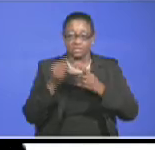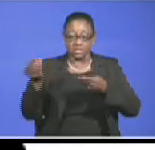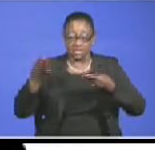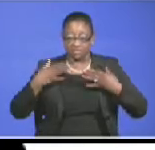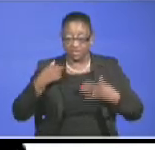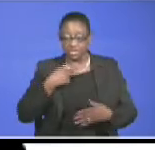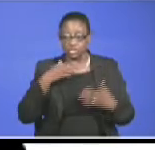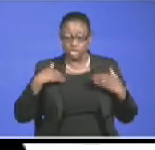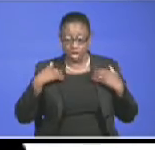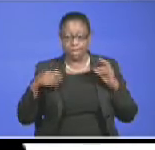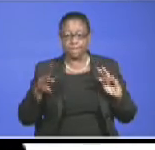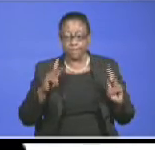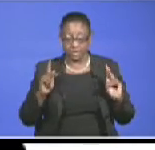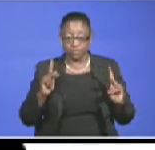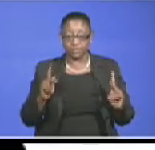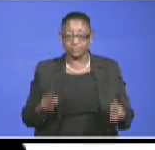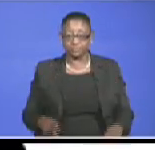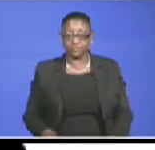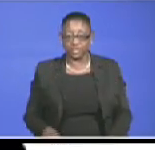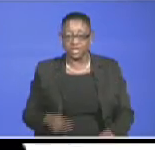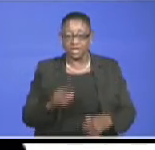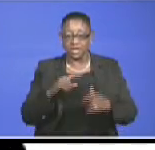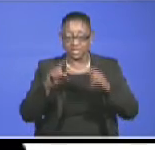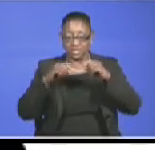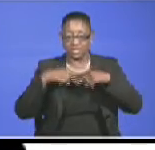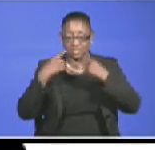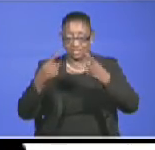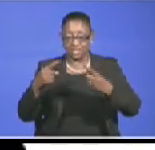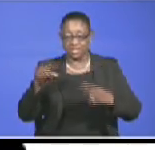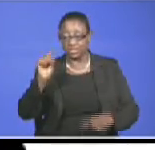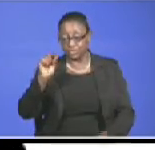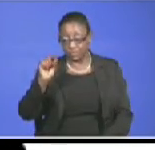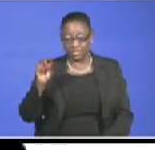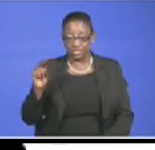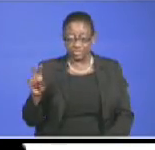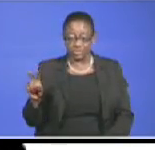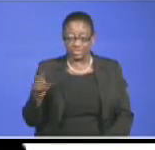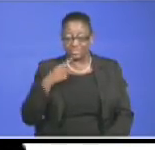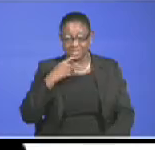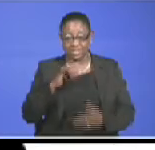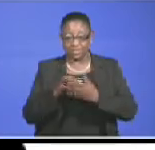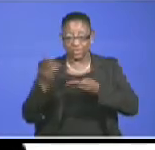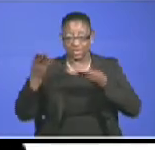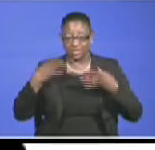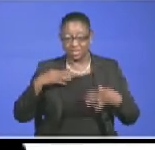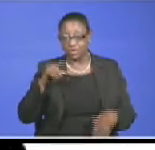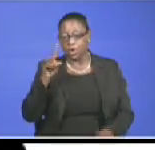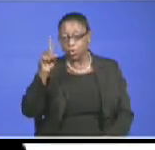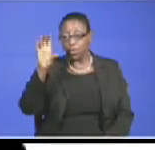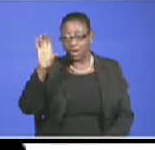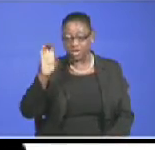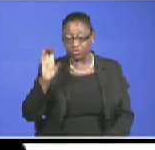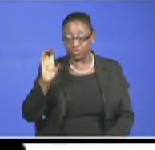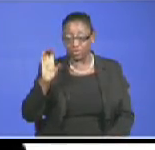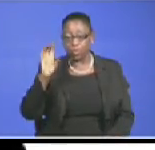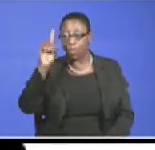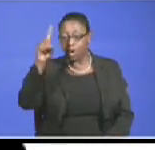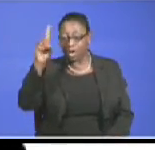for 2022, well, you know, the Torchbearers are going to give them their 100%. Yeah. 1,000% support